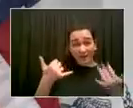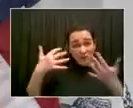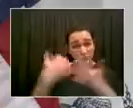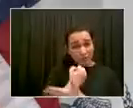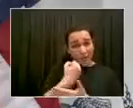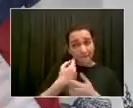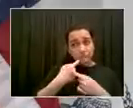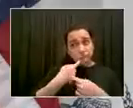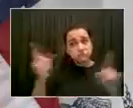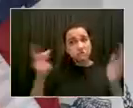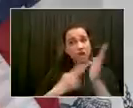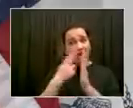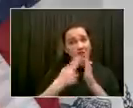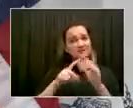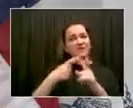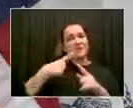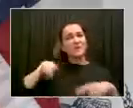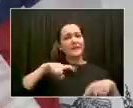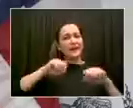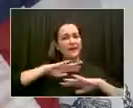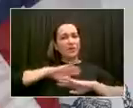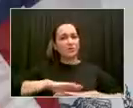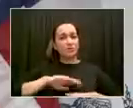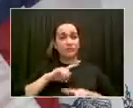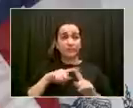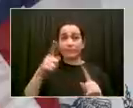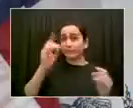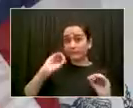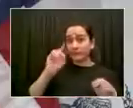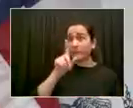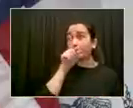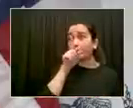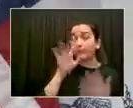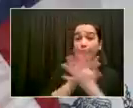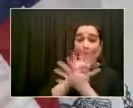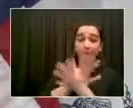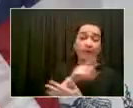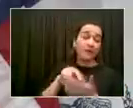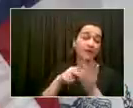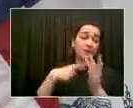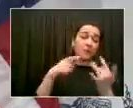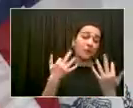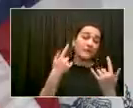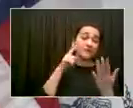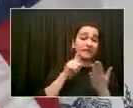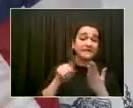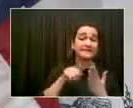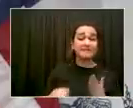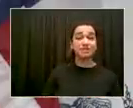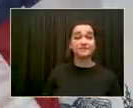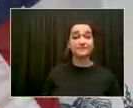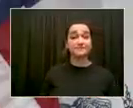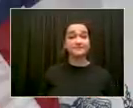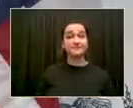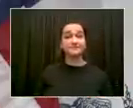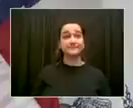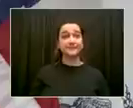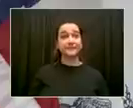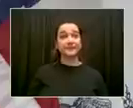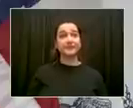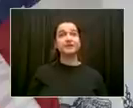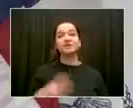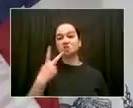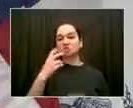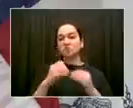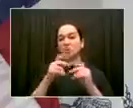point. Go ahead. We have time for 2 more. First, we'll go to Michael from the Daily News.